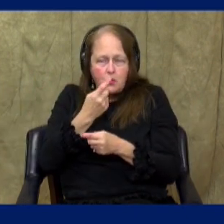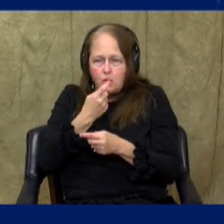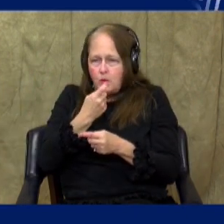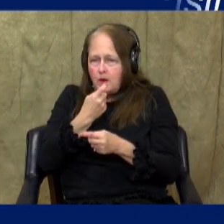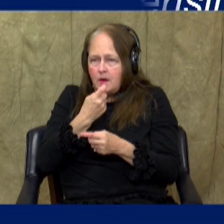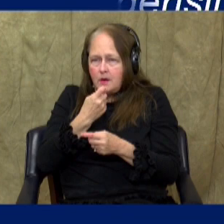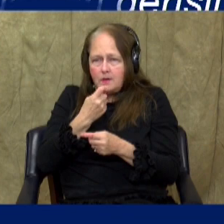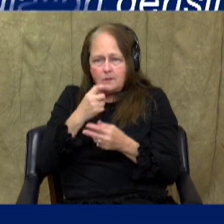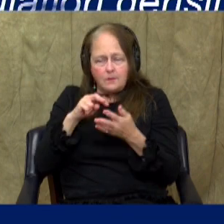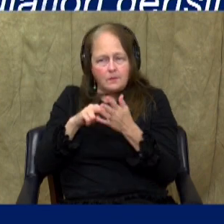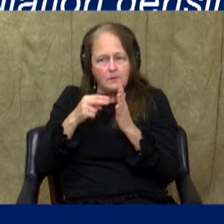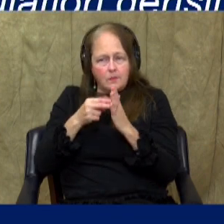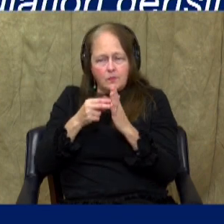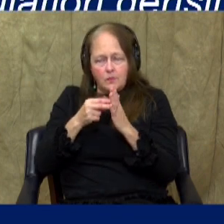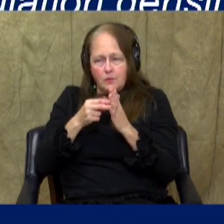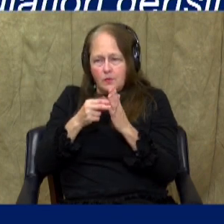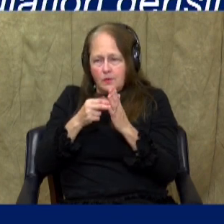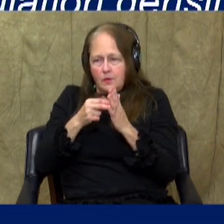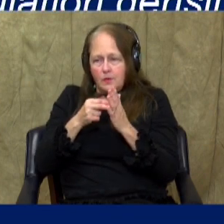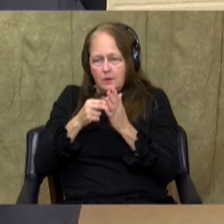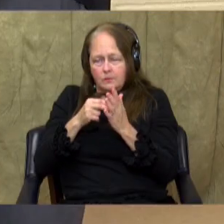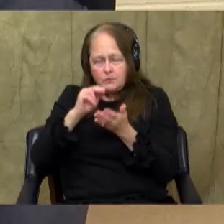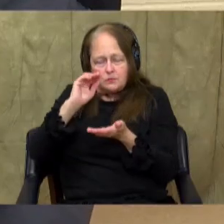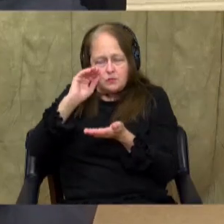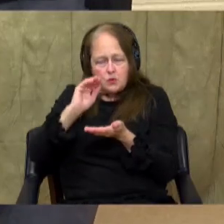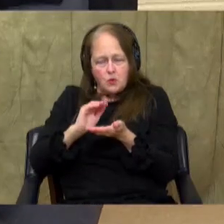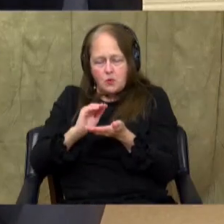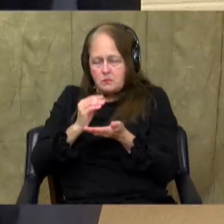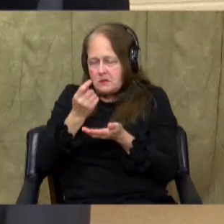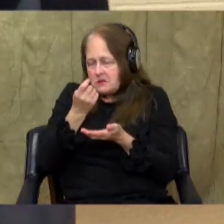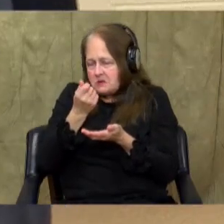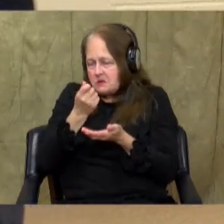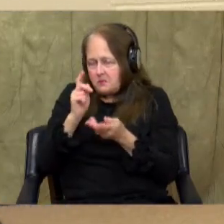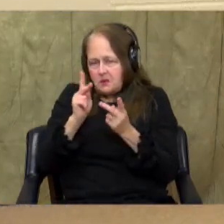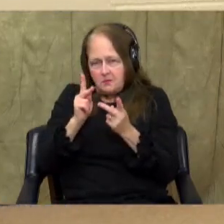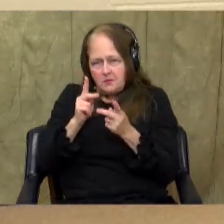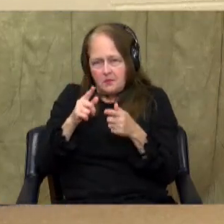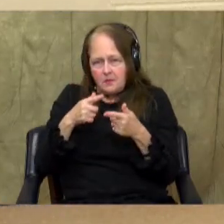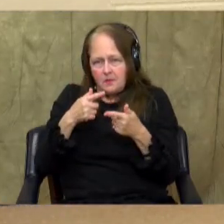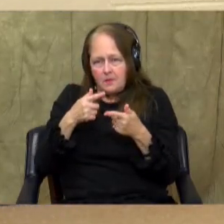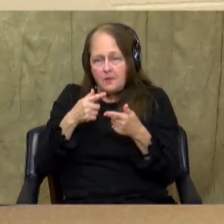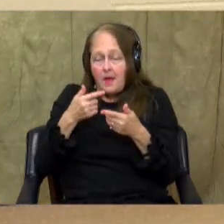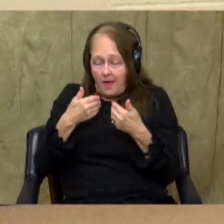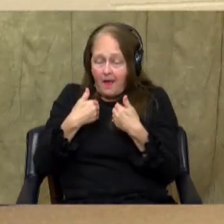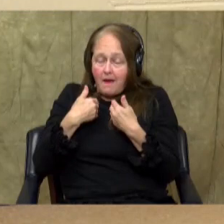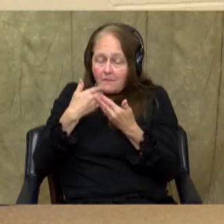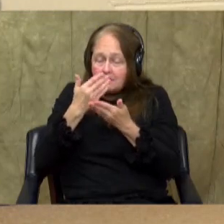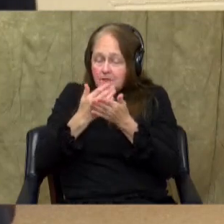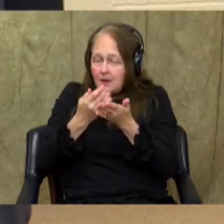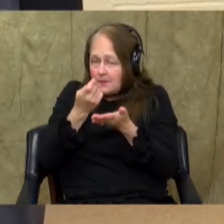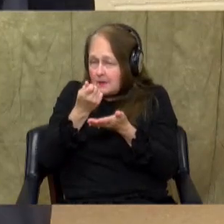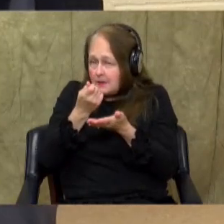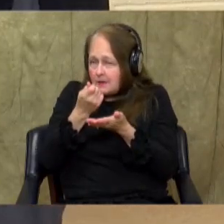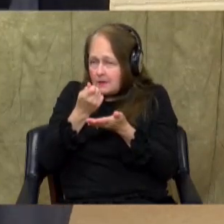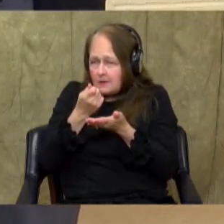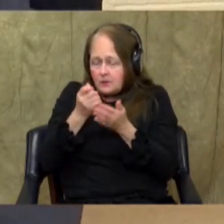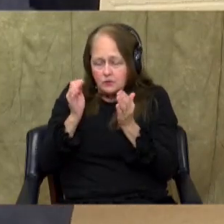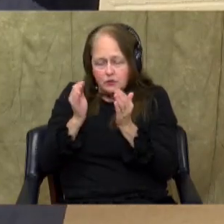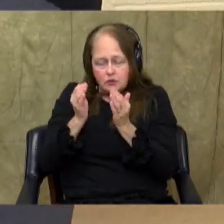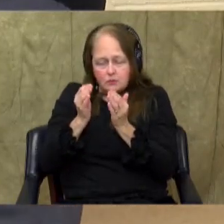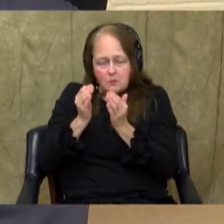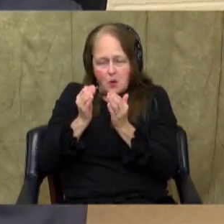mean? Well, that's going to mean low population density. It doesn't mean that there's no one living there, just very